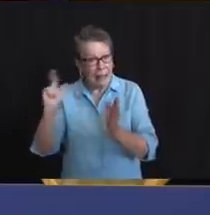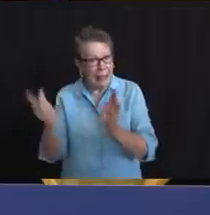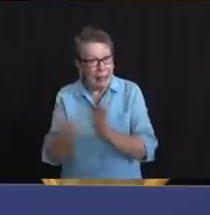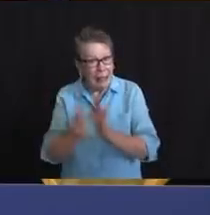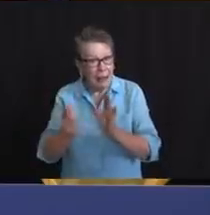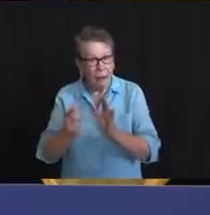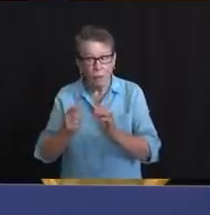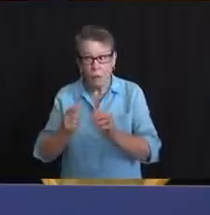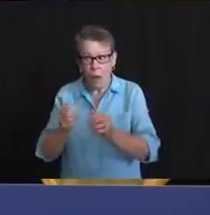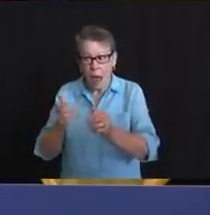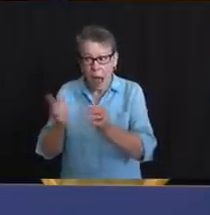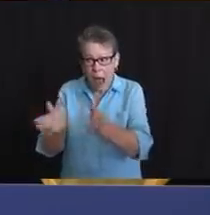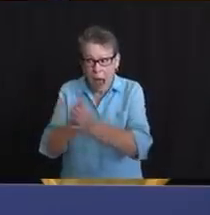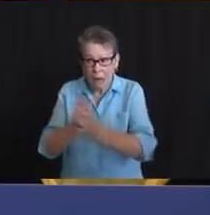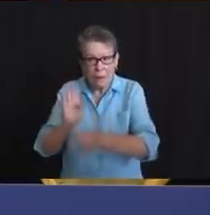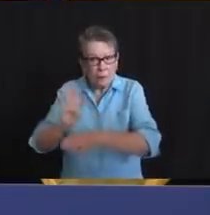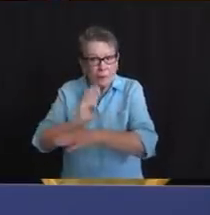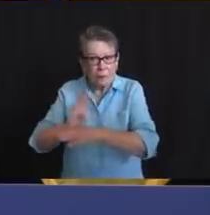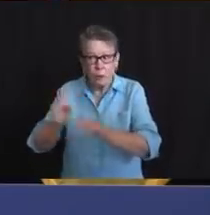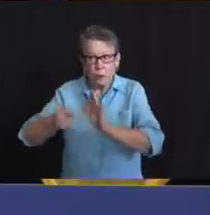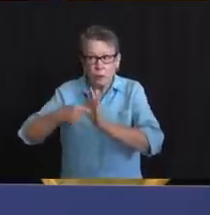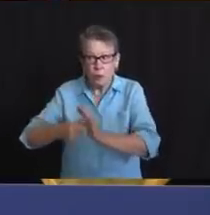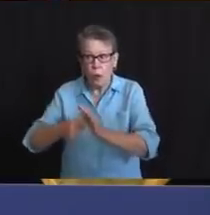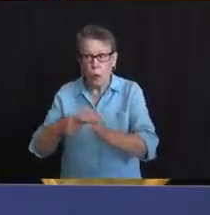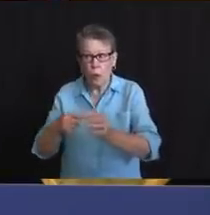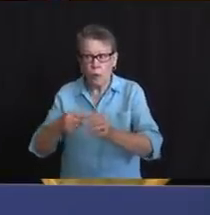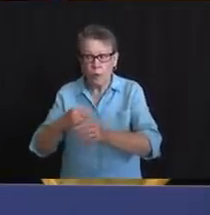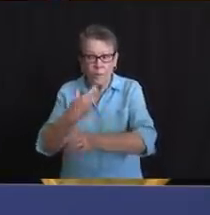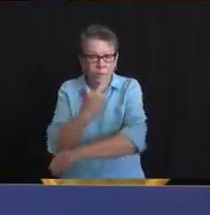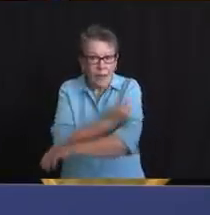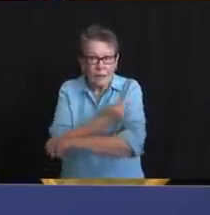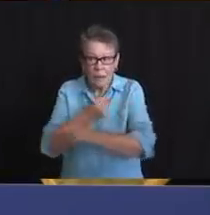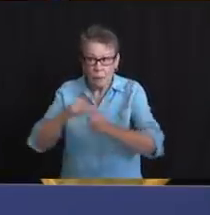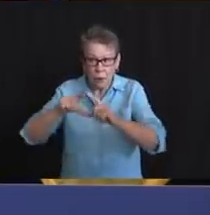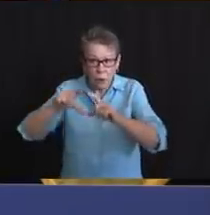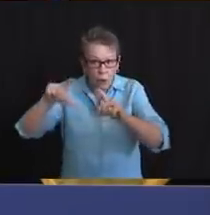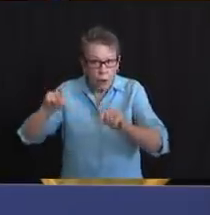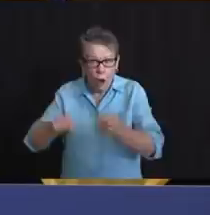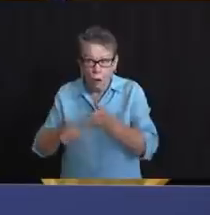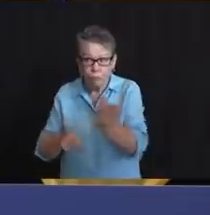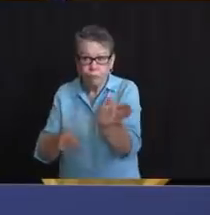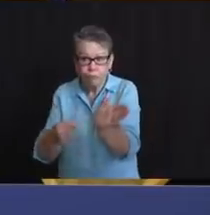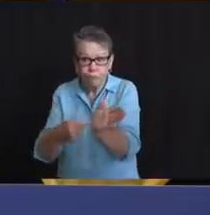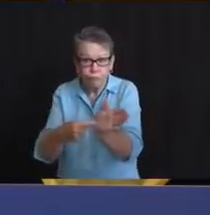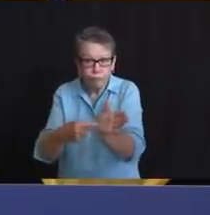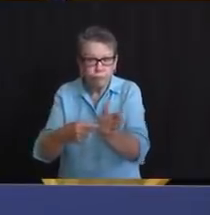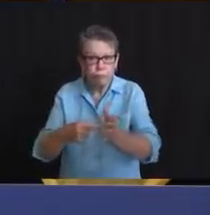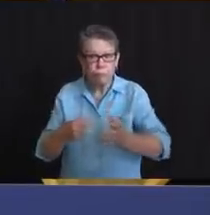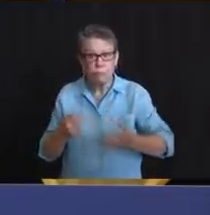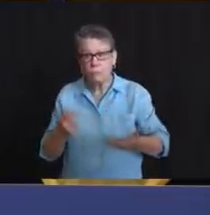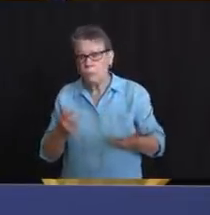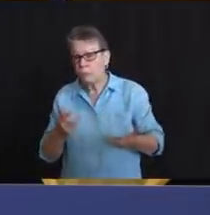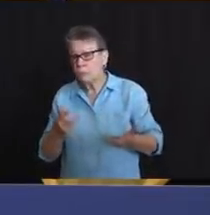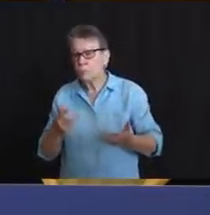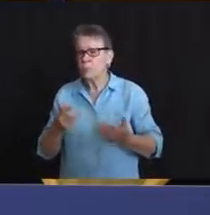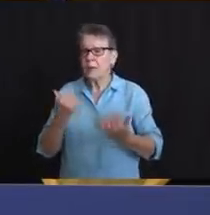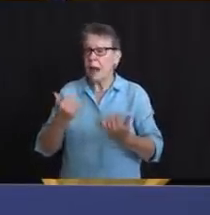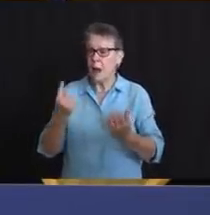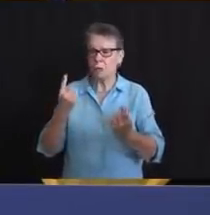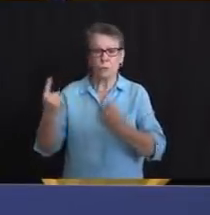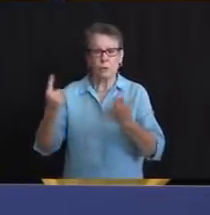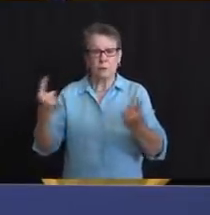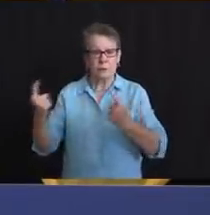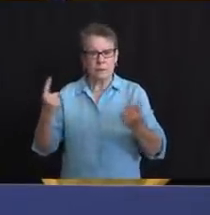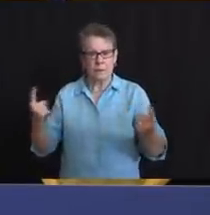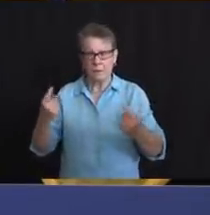distancing restrictions for entertainment venues of any size will be gone. That goes for Jets and Giants games, concerts indoors. And